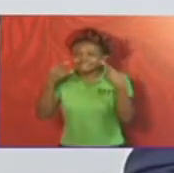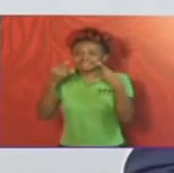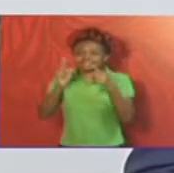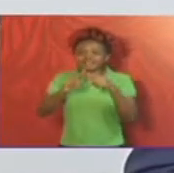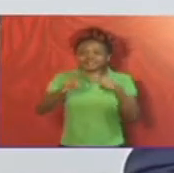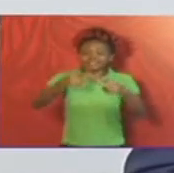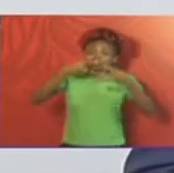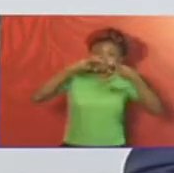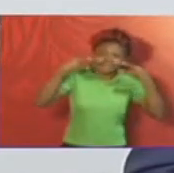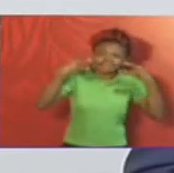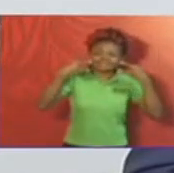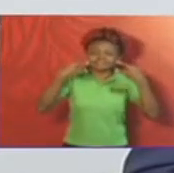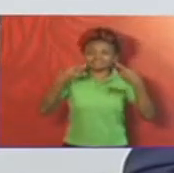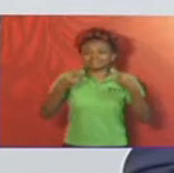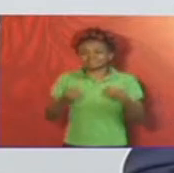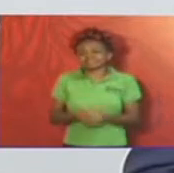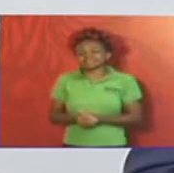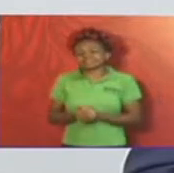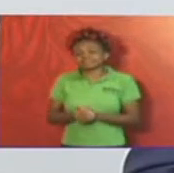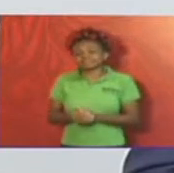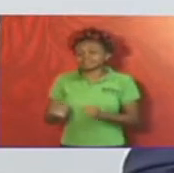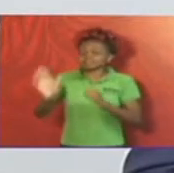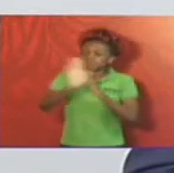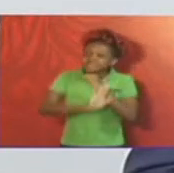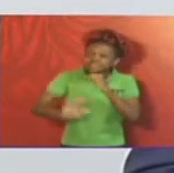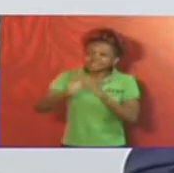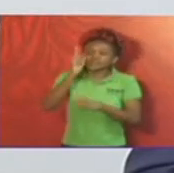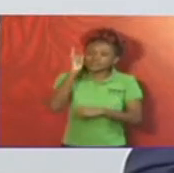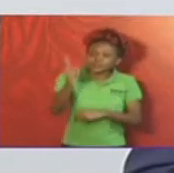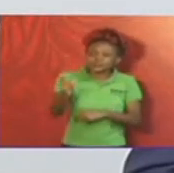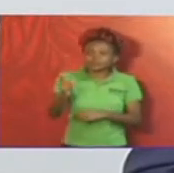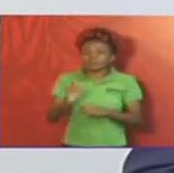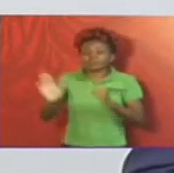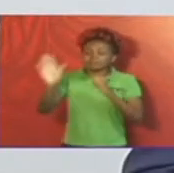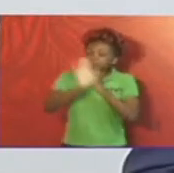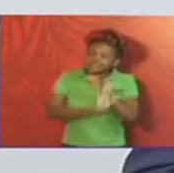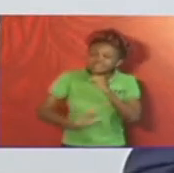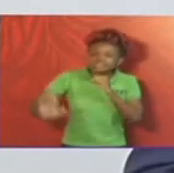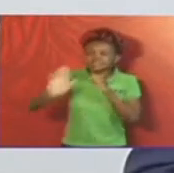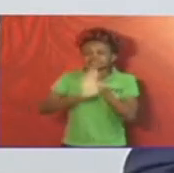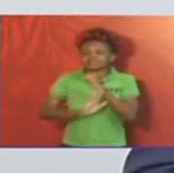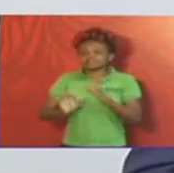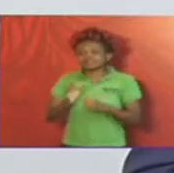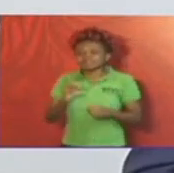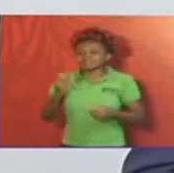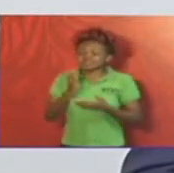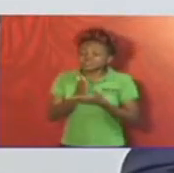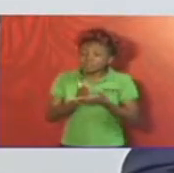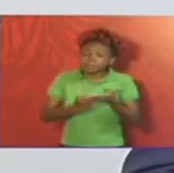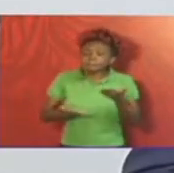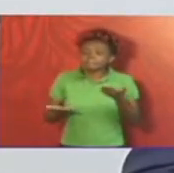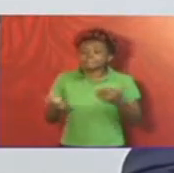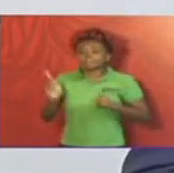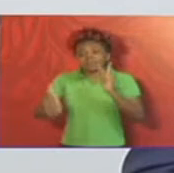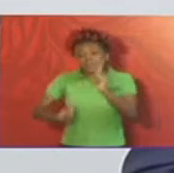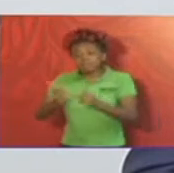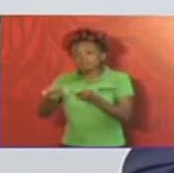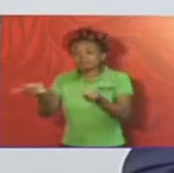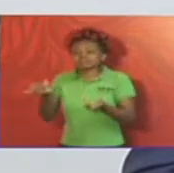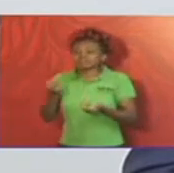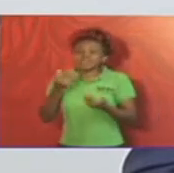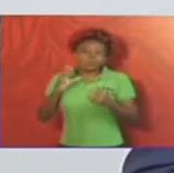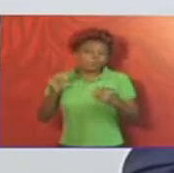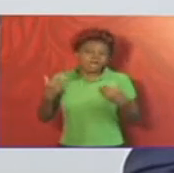unvaccinated, but to protect you from your unvaccinated clients, because you have no way of knowing if